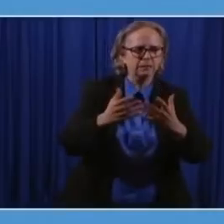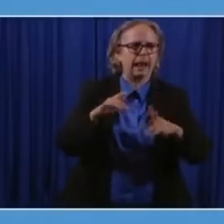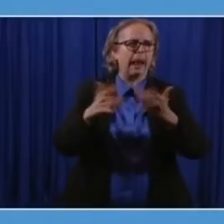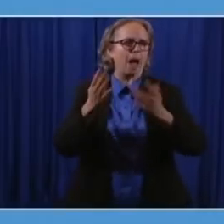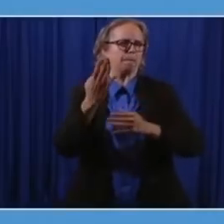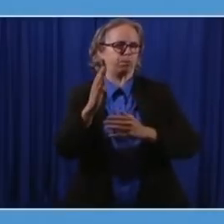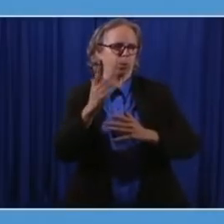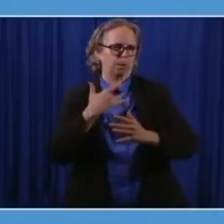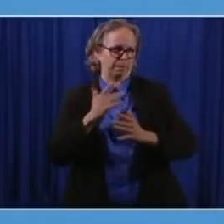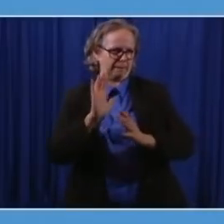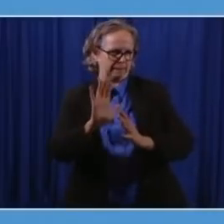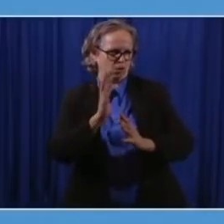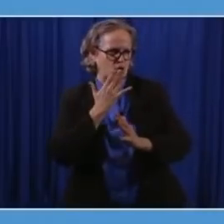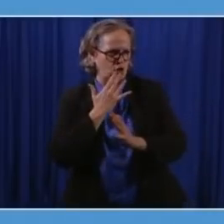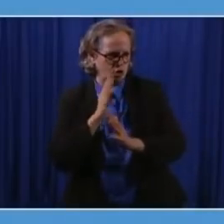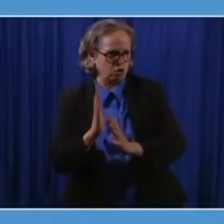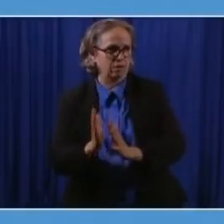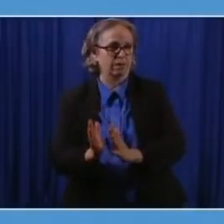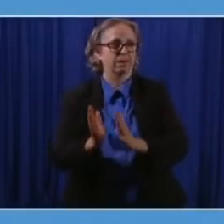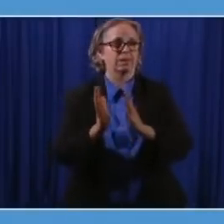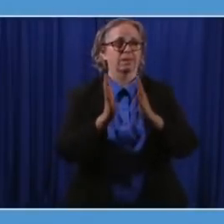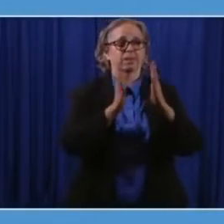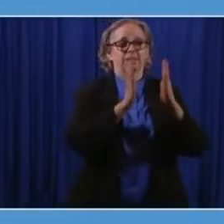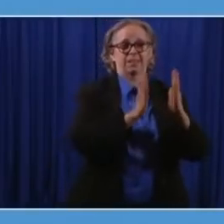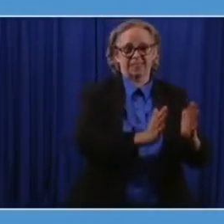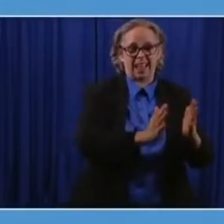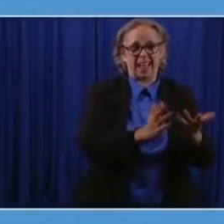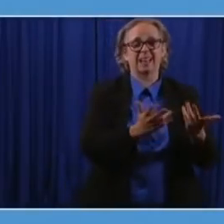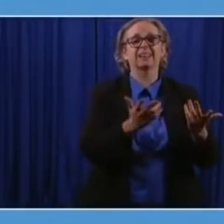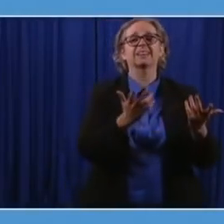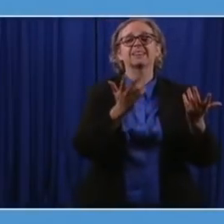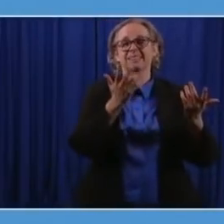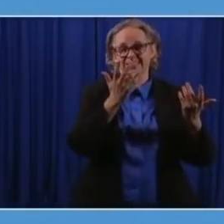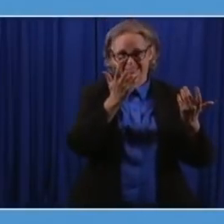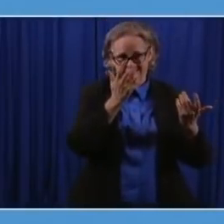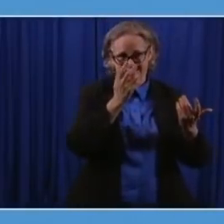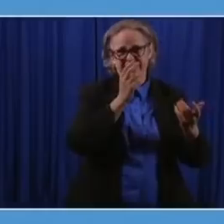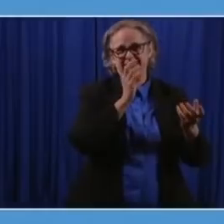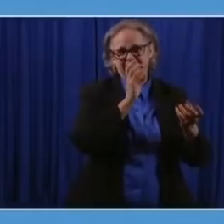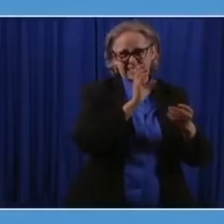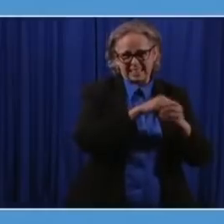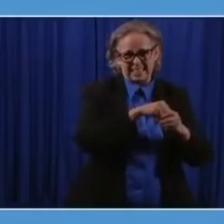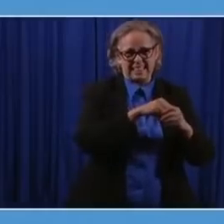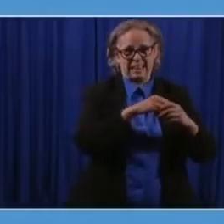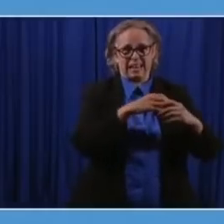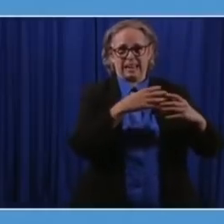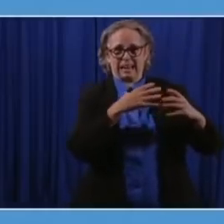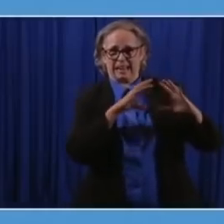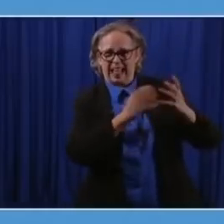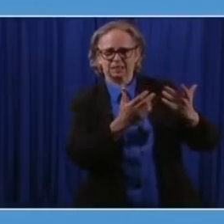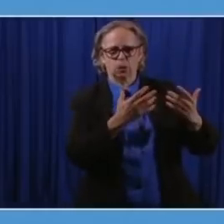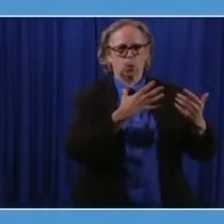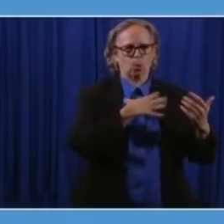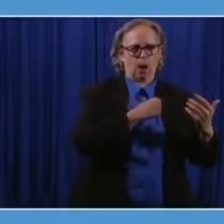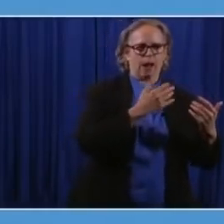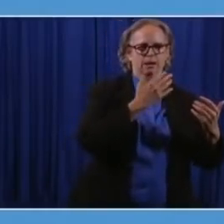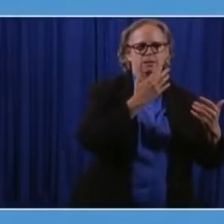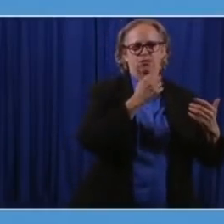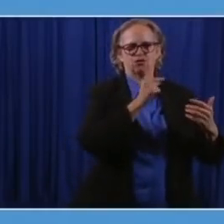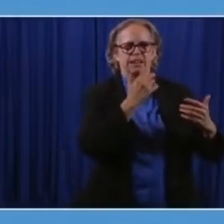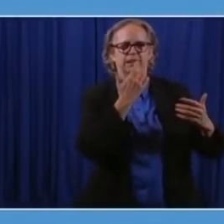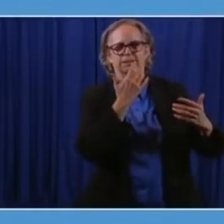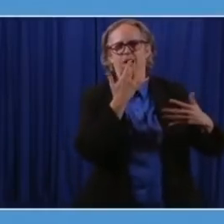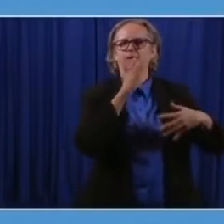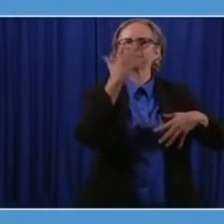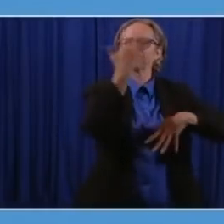that color of blue. And then this is green, and that is the green is those that are full returning. They plan